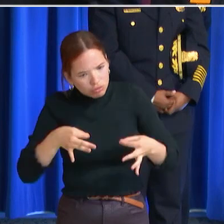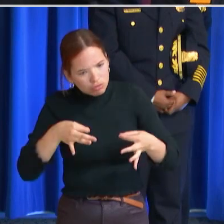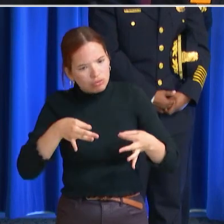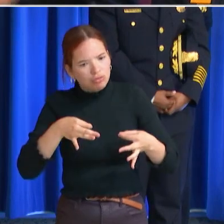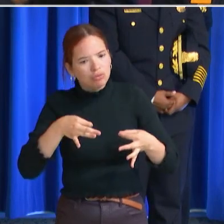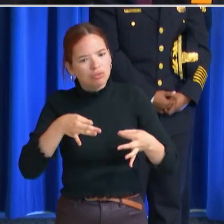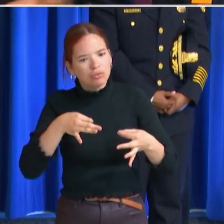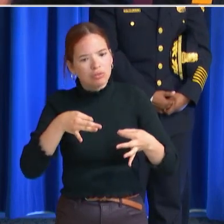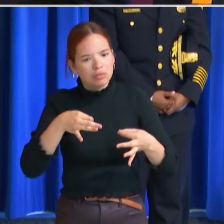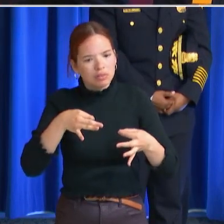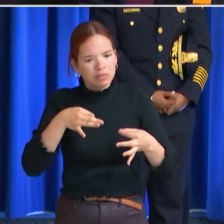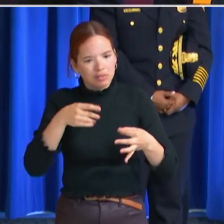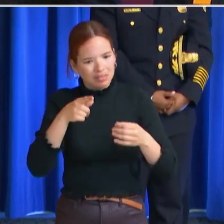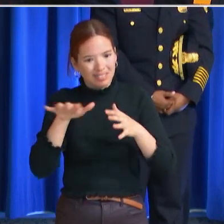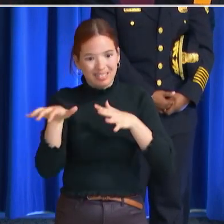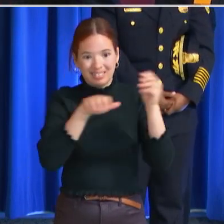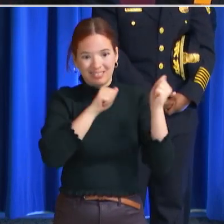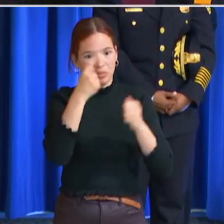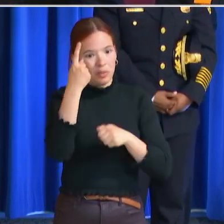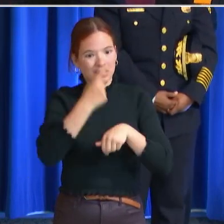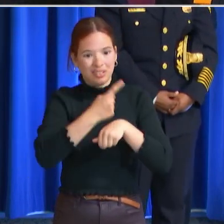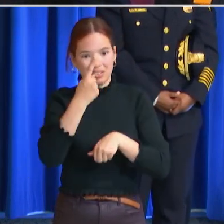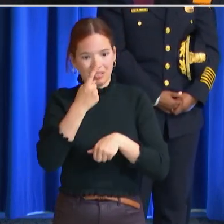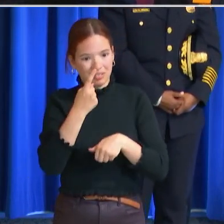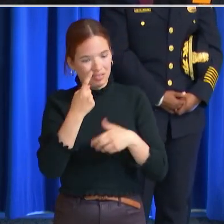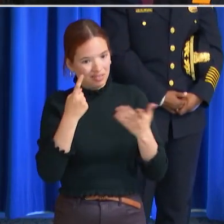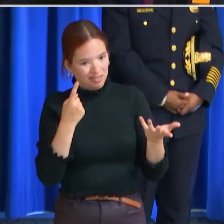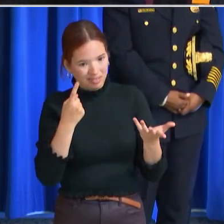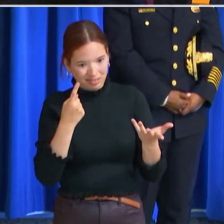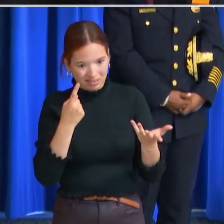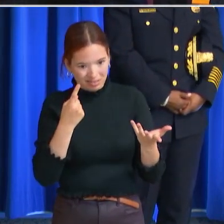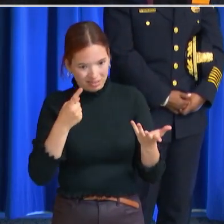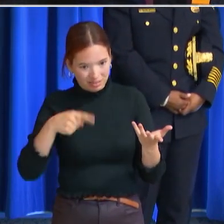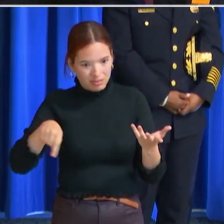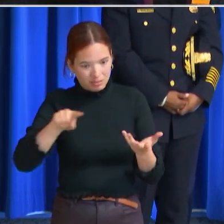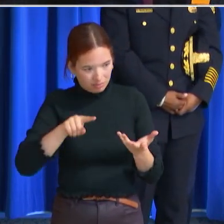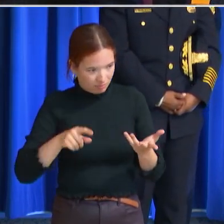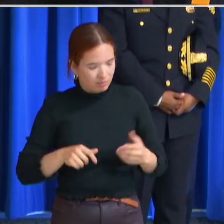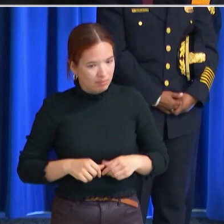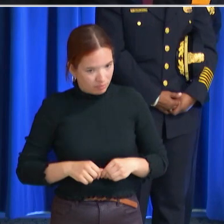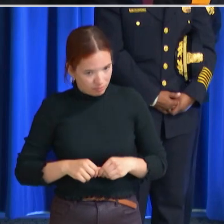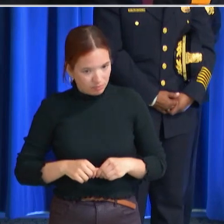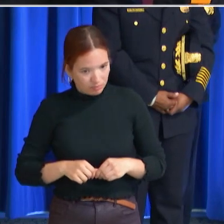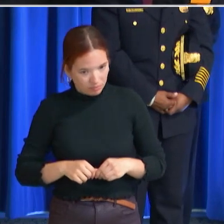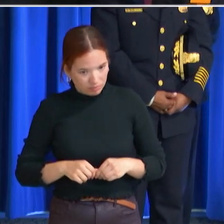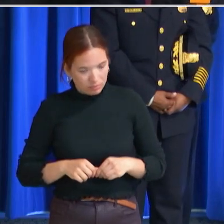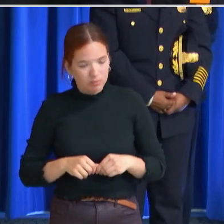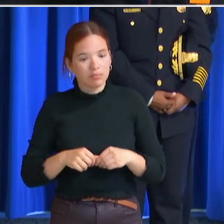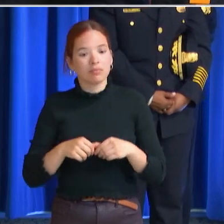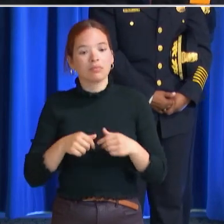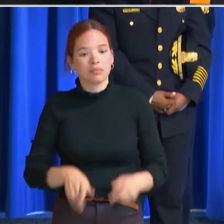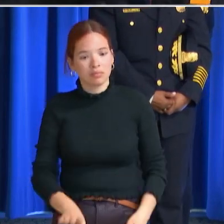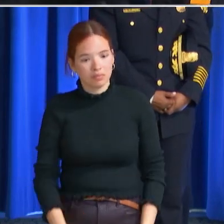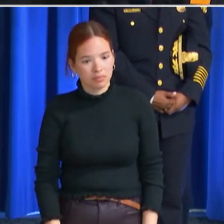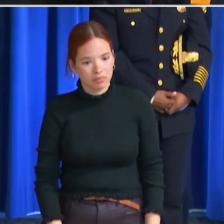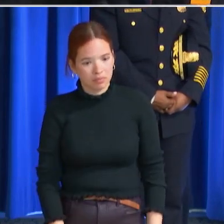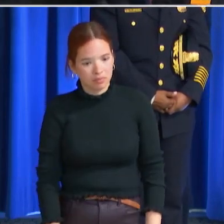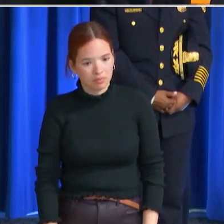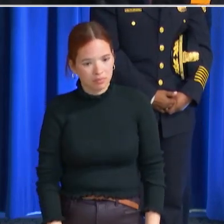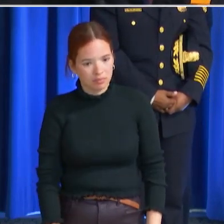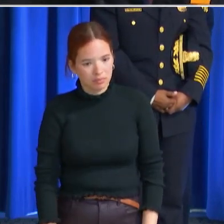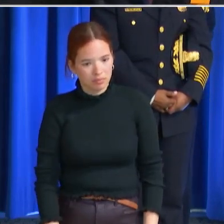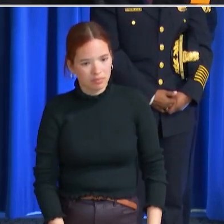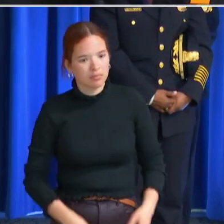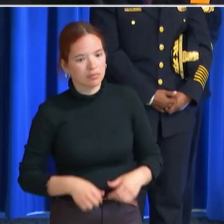day one, I'm starting investing in these folks to make sure that there are qualified people within the Metropolitan Police Department